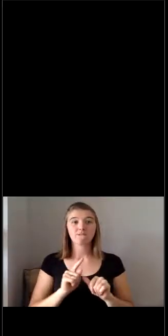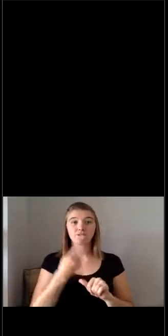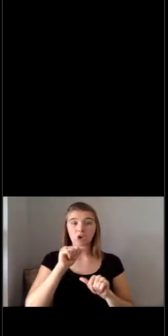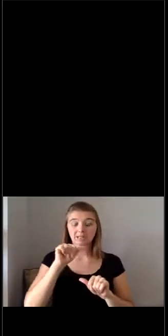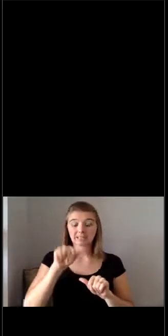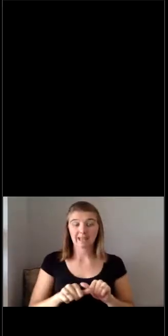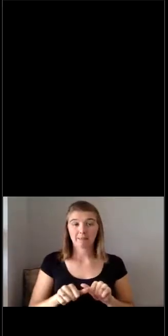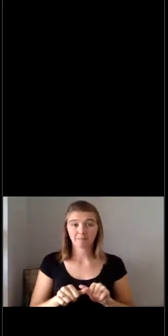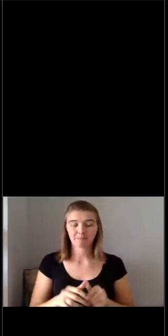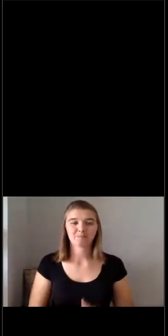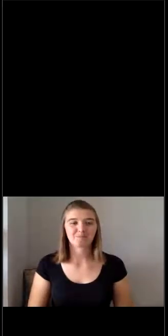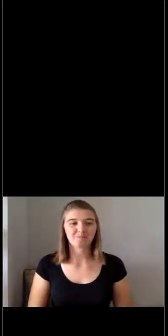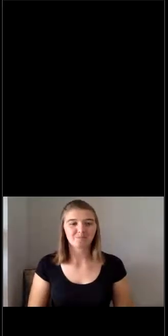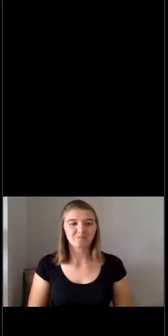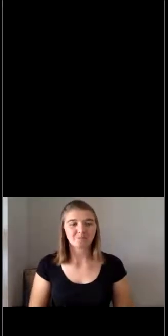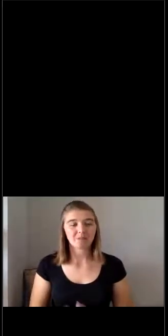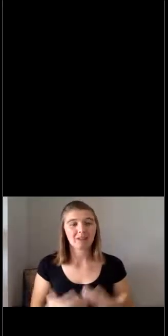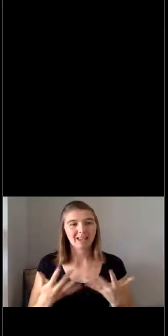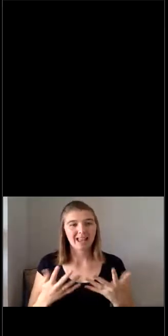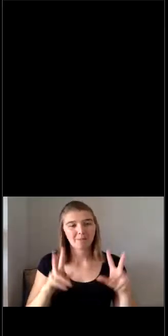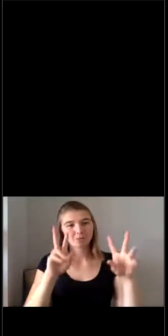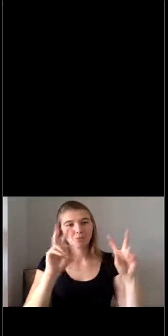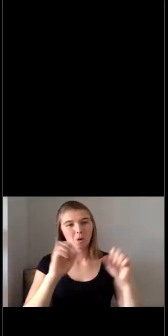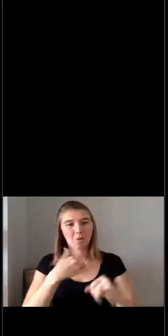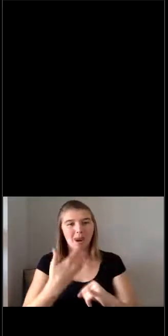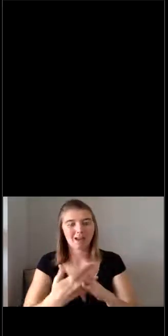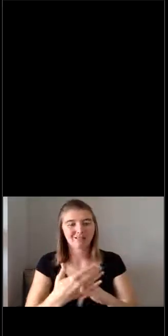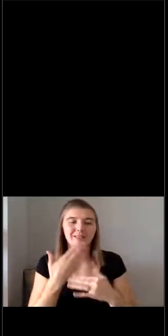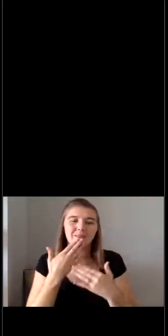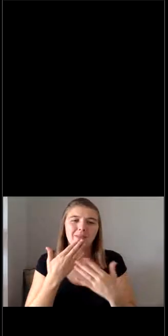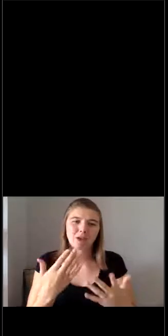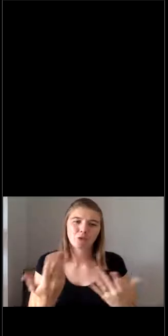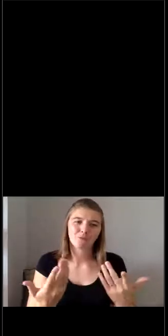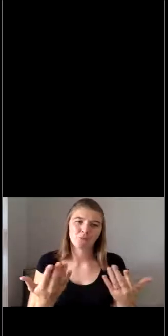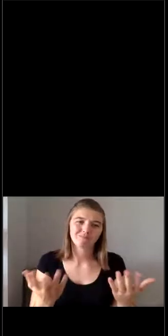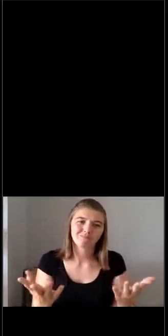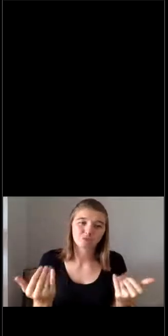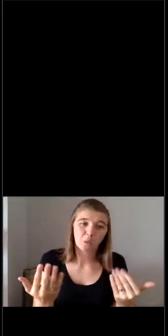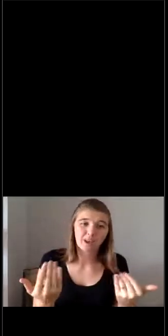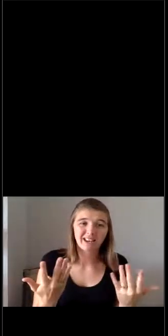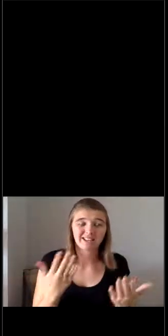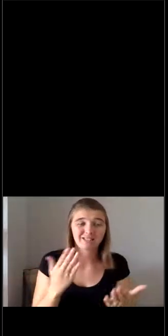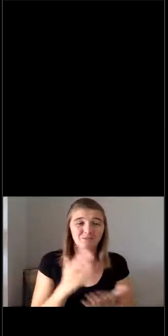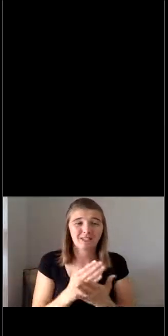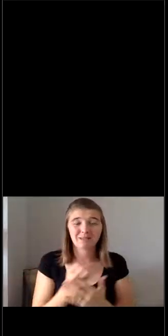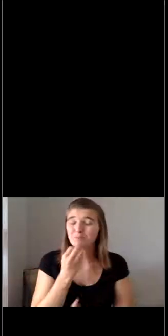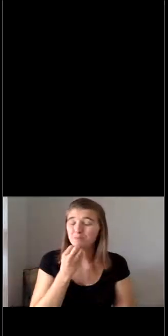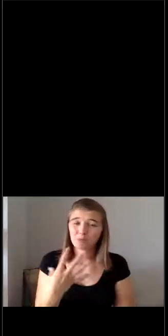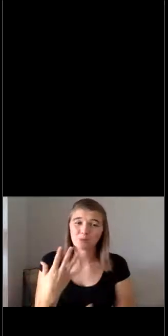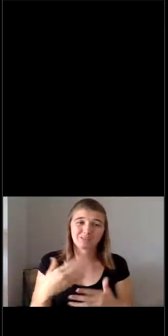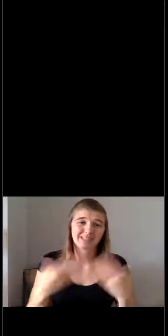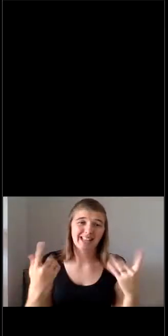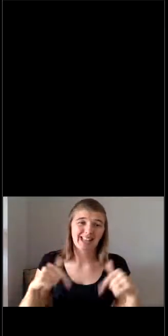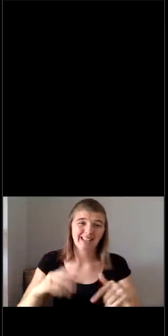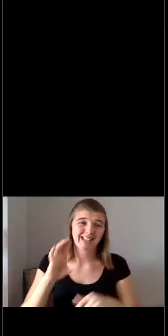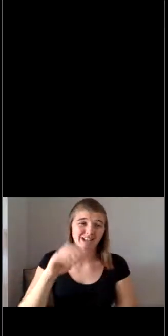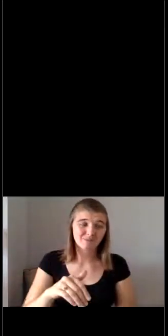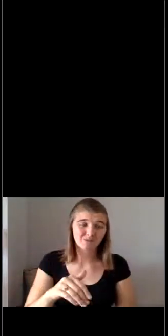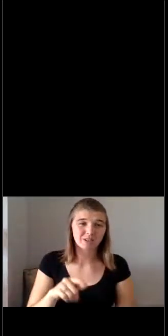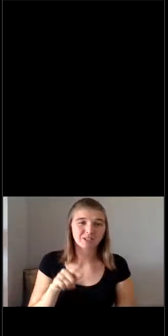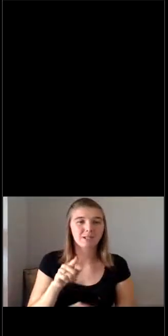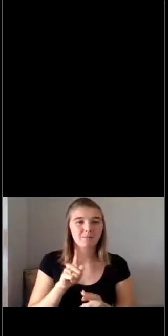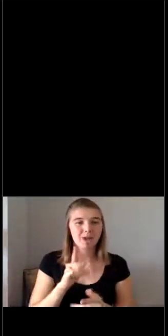simple quote. First of all, thank you very much for being here. Really appreciate you making the time, especially on such a beautiful day, or at least it's a beautiful day in Cambridge. You have power over your own